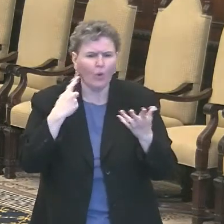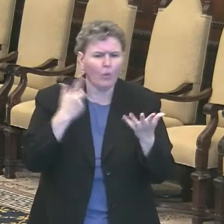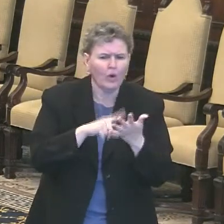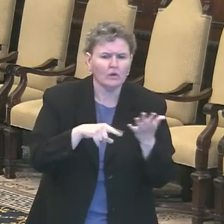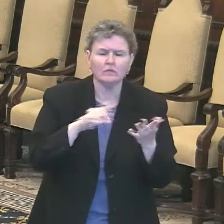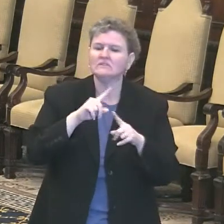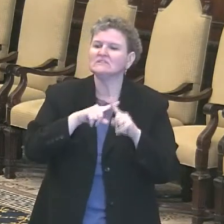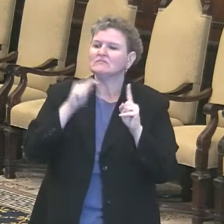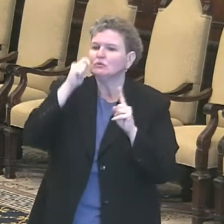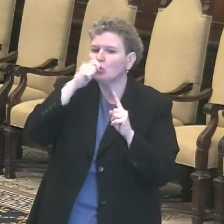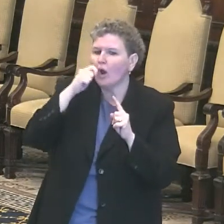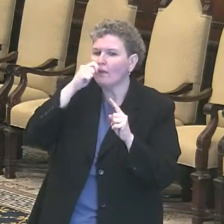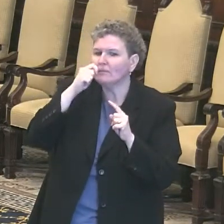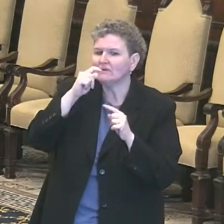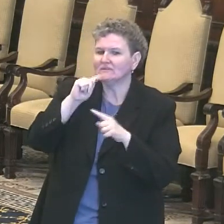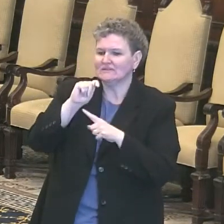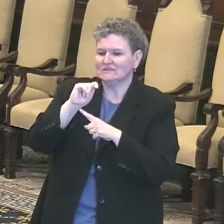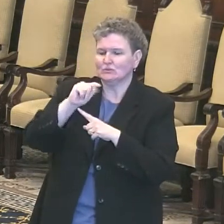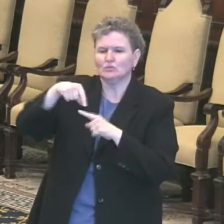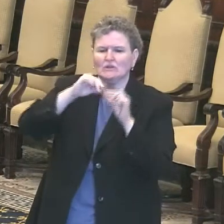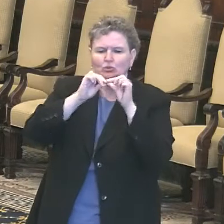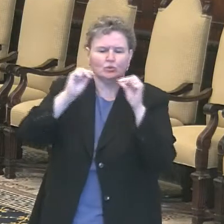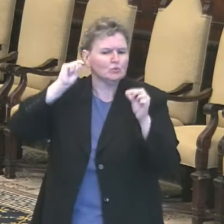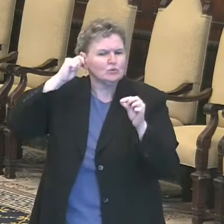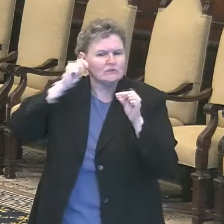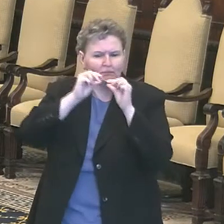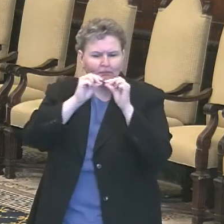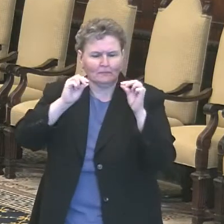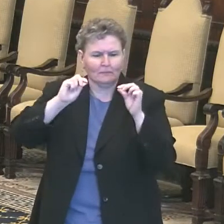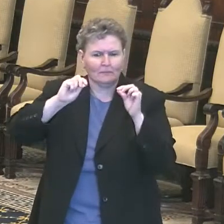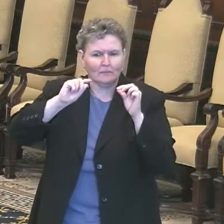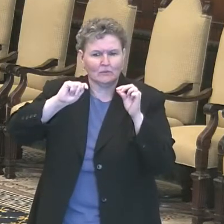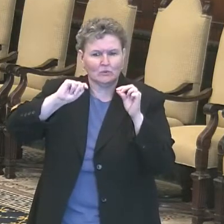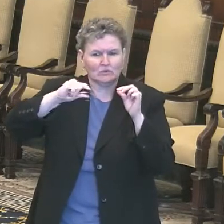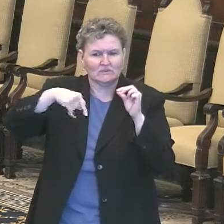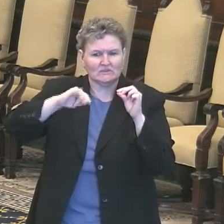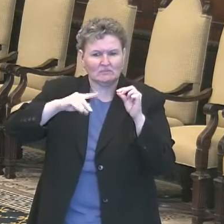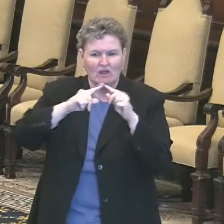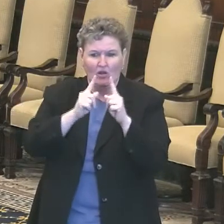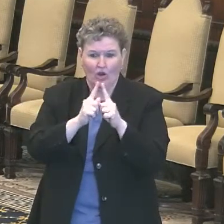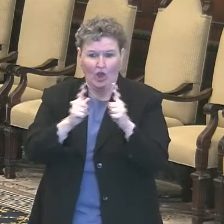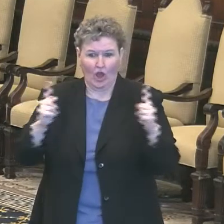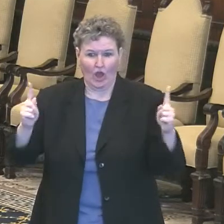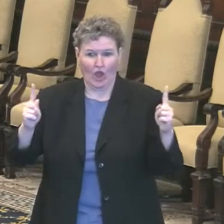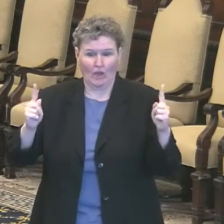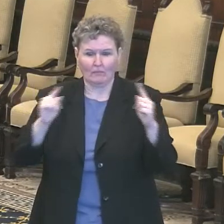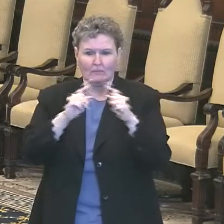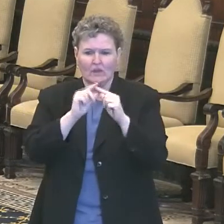social y a lavarnos las manos. Juntos podemos superar este gran reto. Gracias.